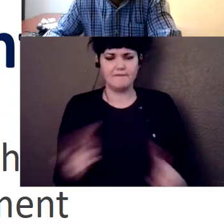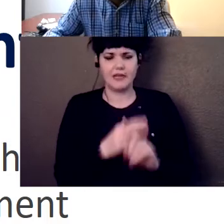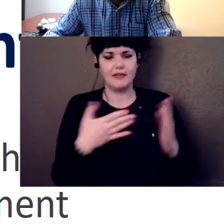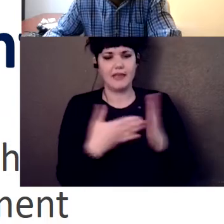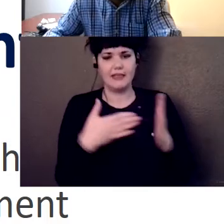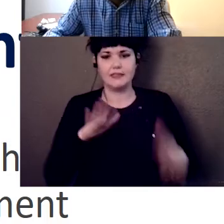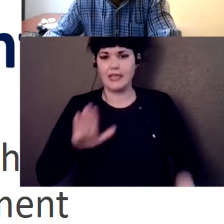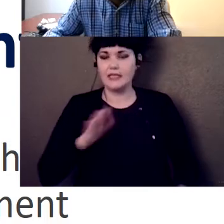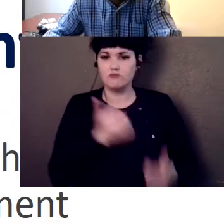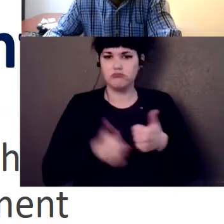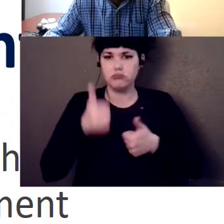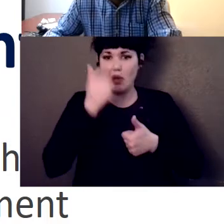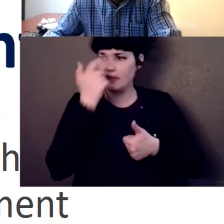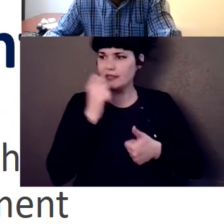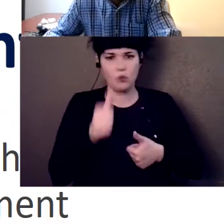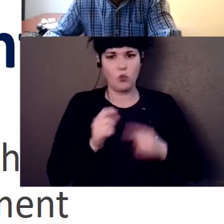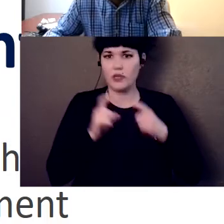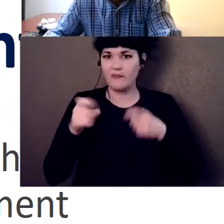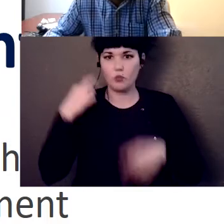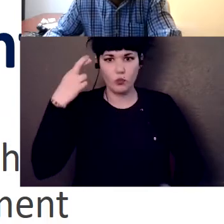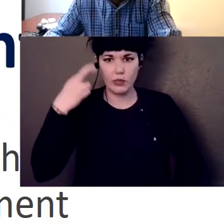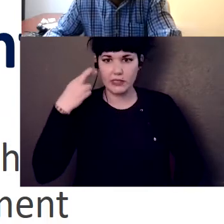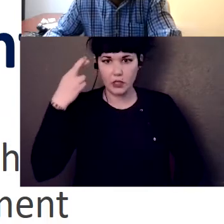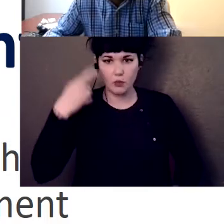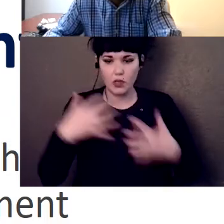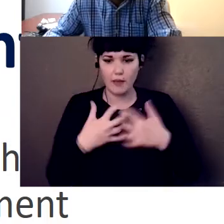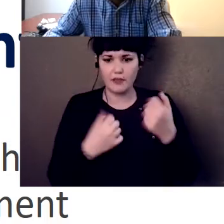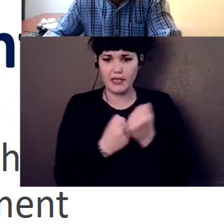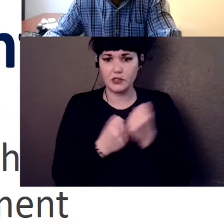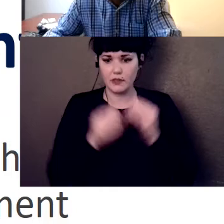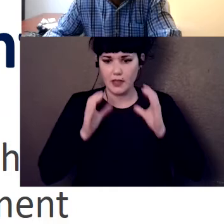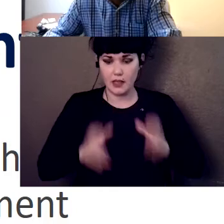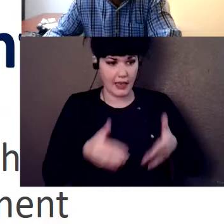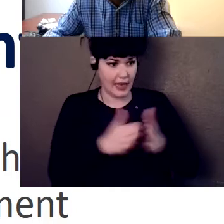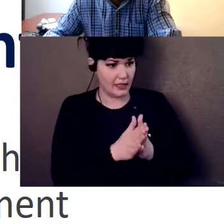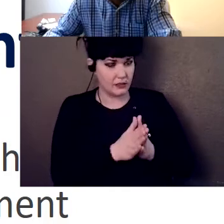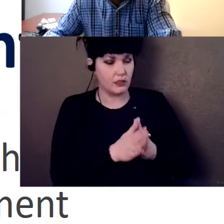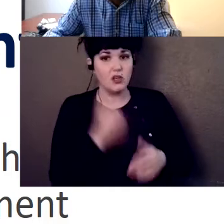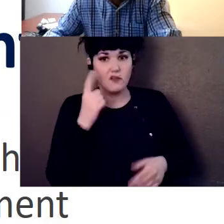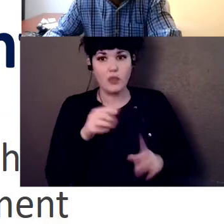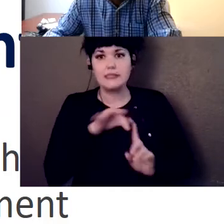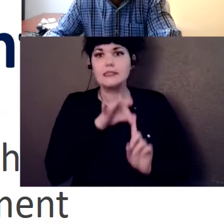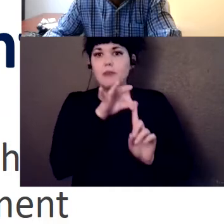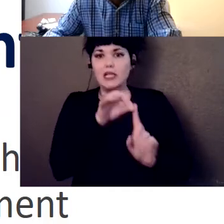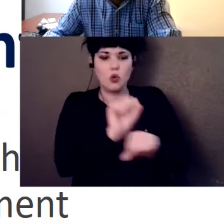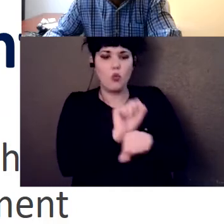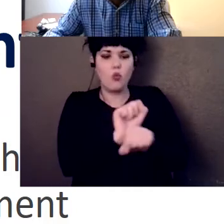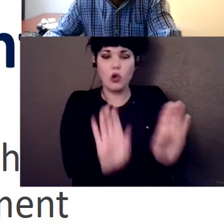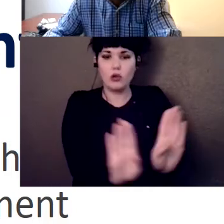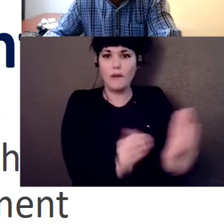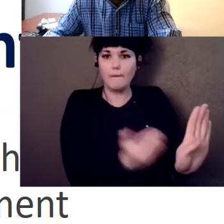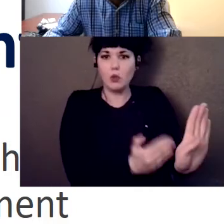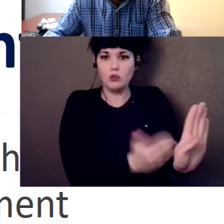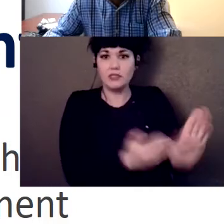provide reasonable accommodations when the client requested the ability to wear special work boots and take additional breaks in order to accommodate his